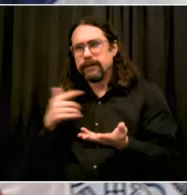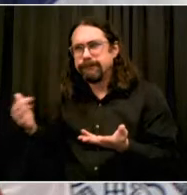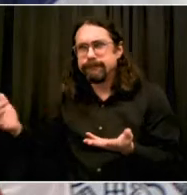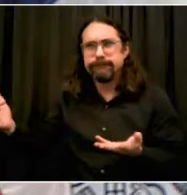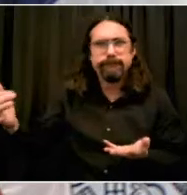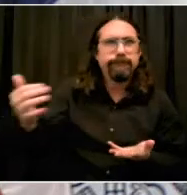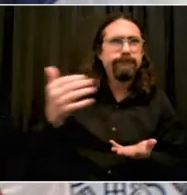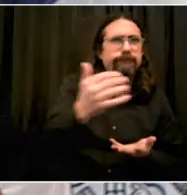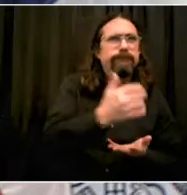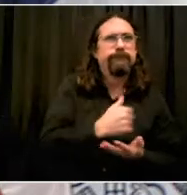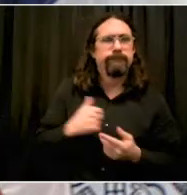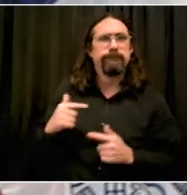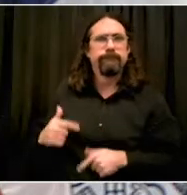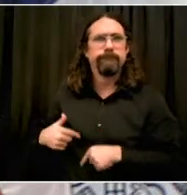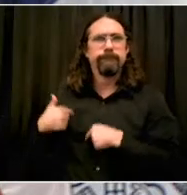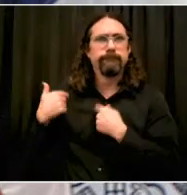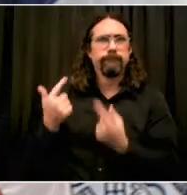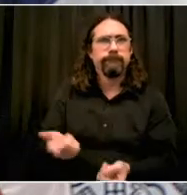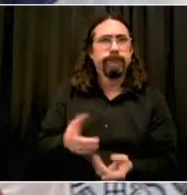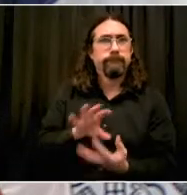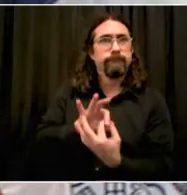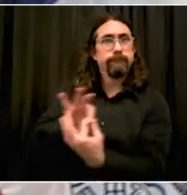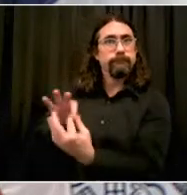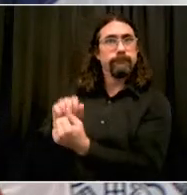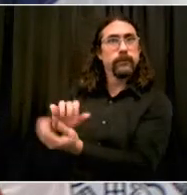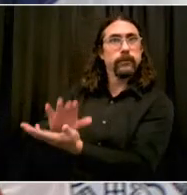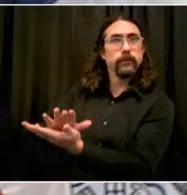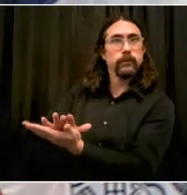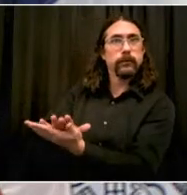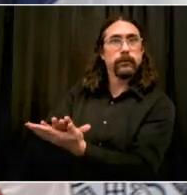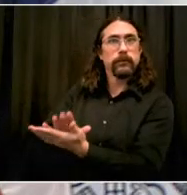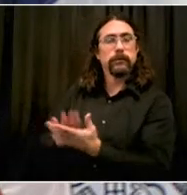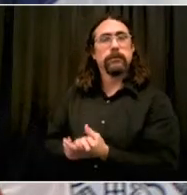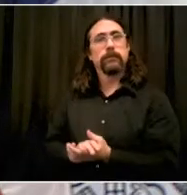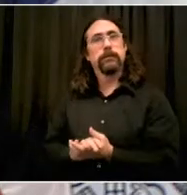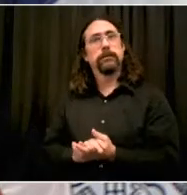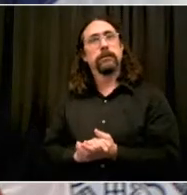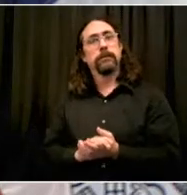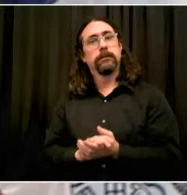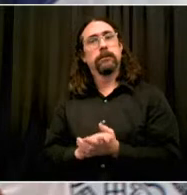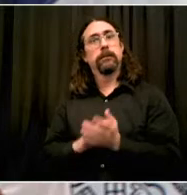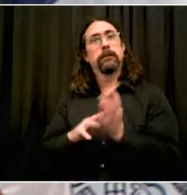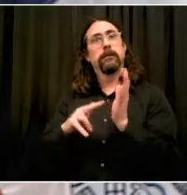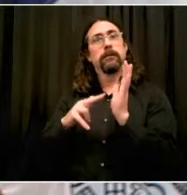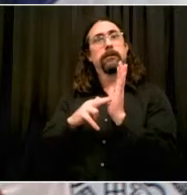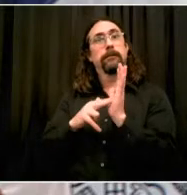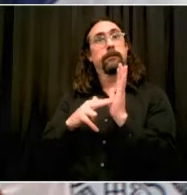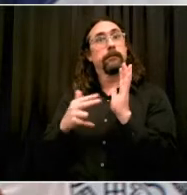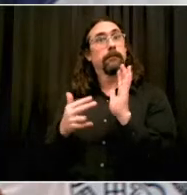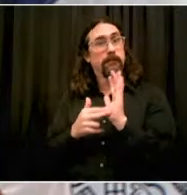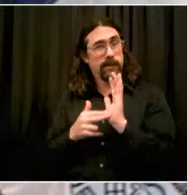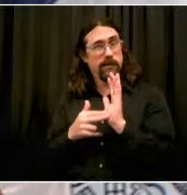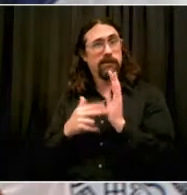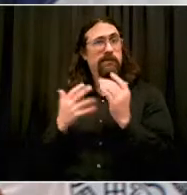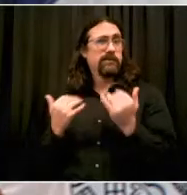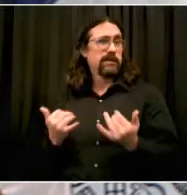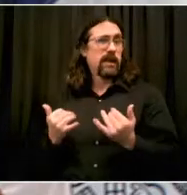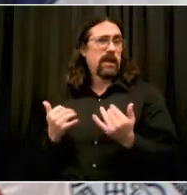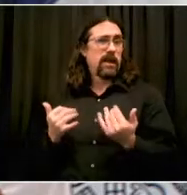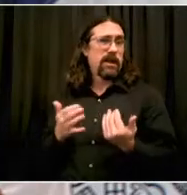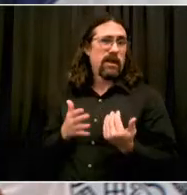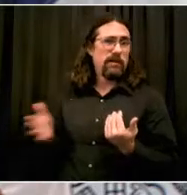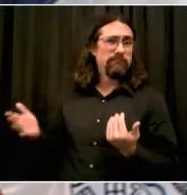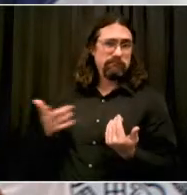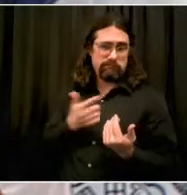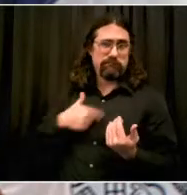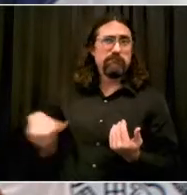initially, honestly, this day seemed far off, thankfully. As it has come closer, there's been a lot of moving parts, a lot of changes.